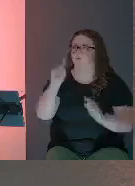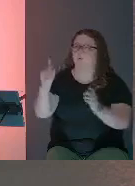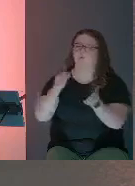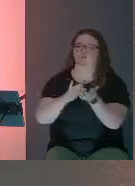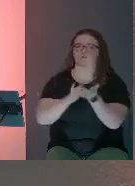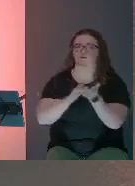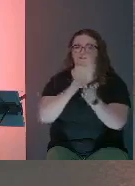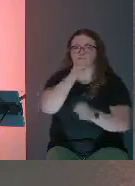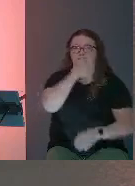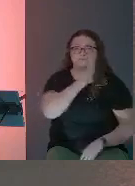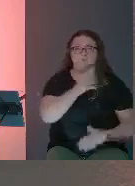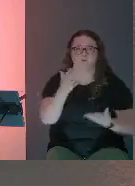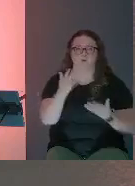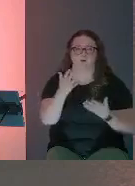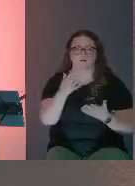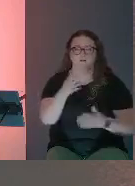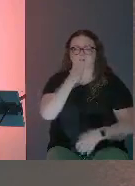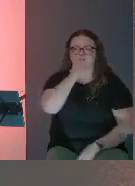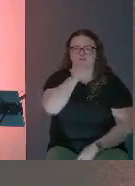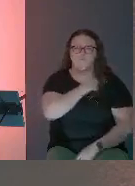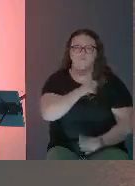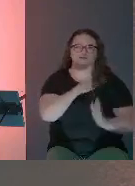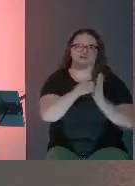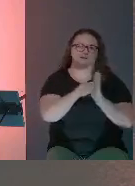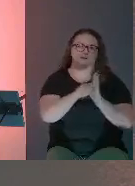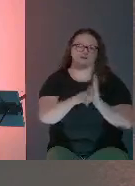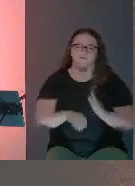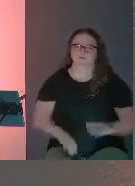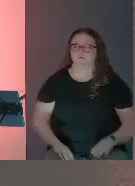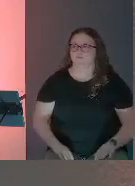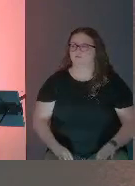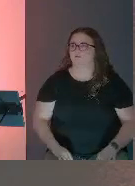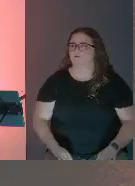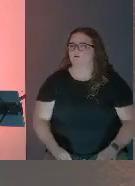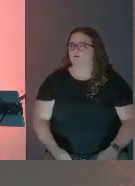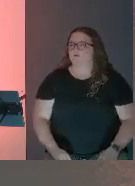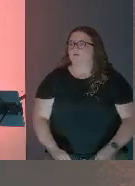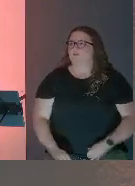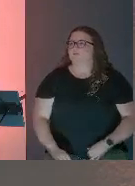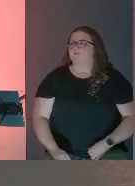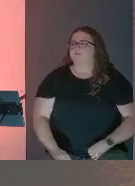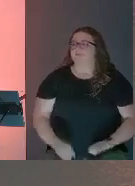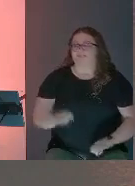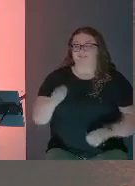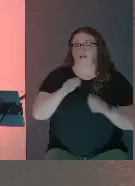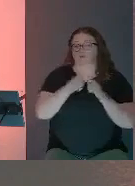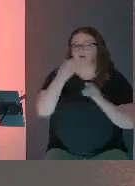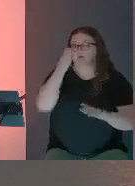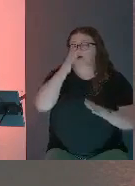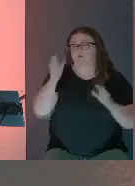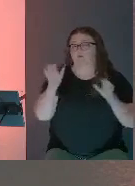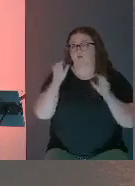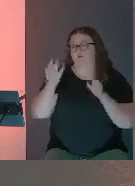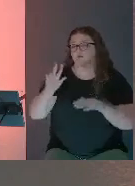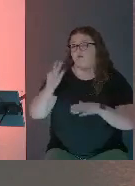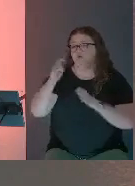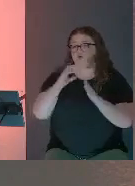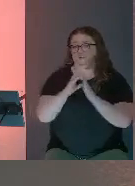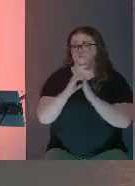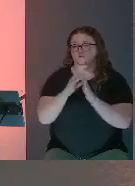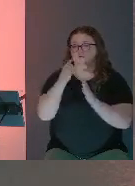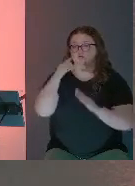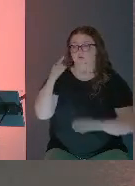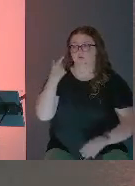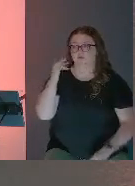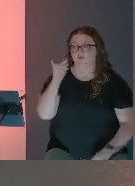what? To deal with symptoms. And that's exactly what God does in that third chapter of the book of Genesis. He